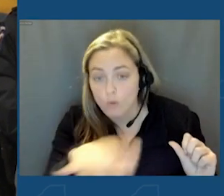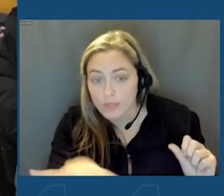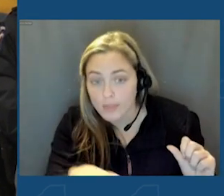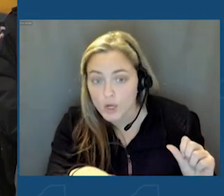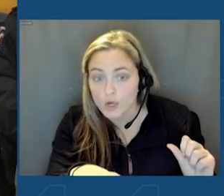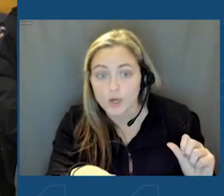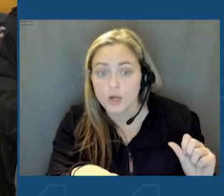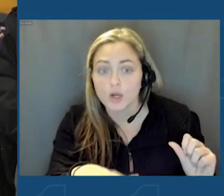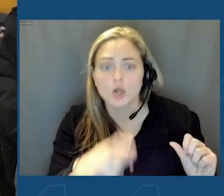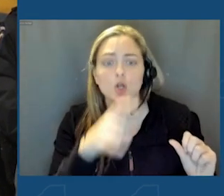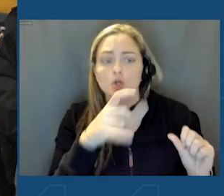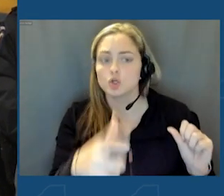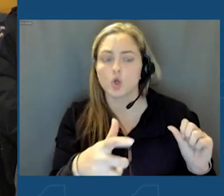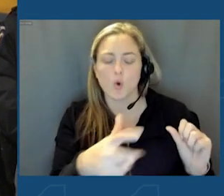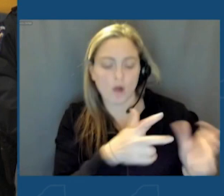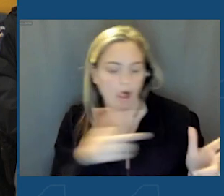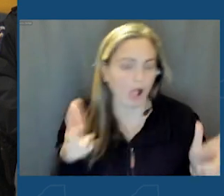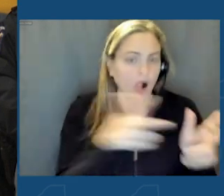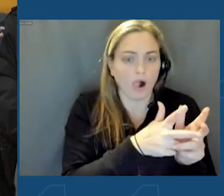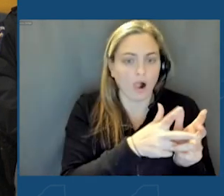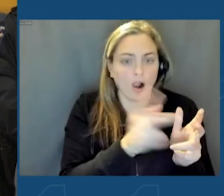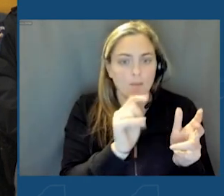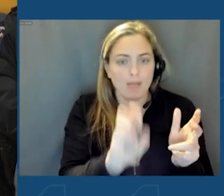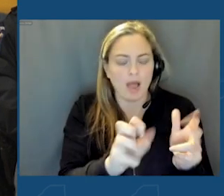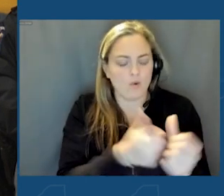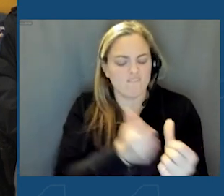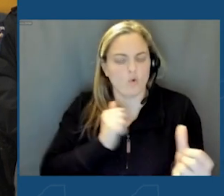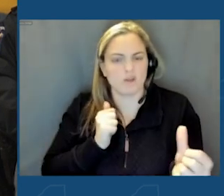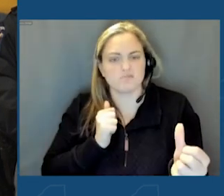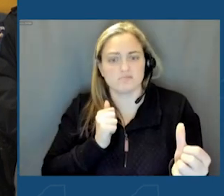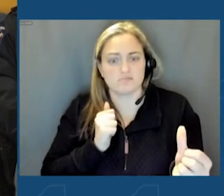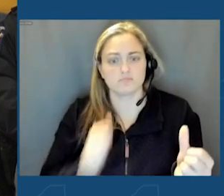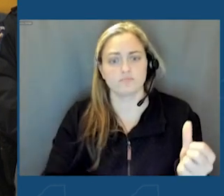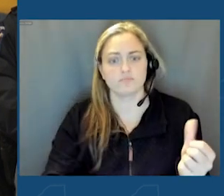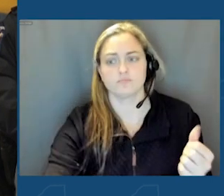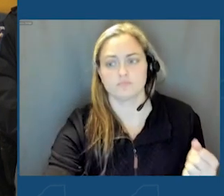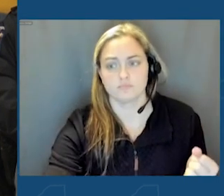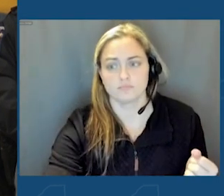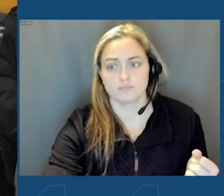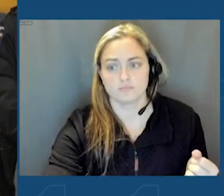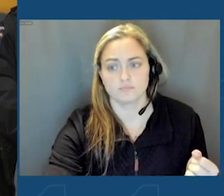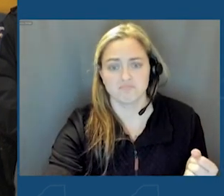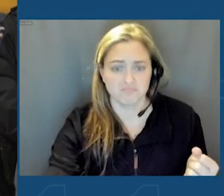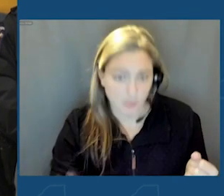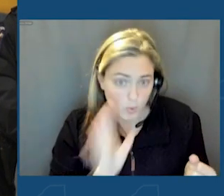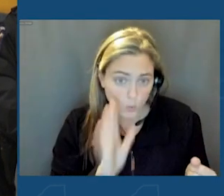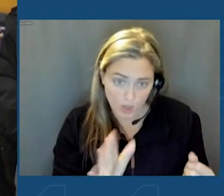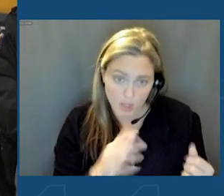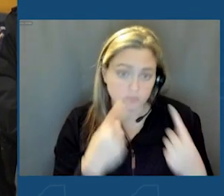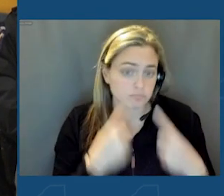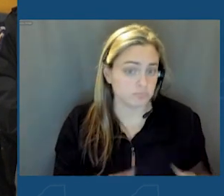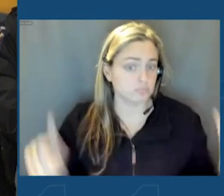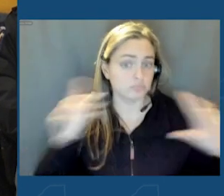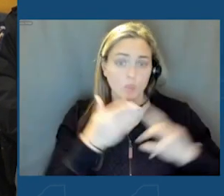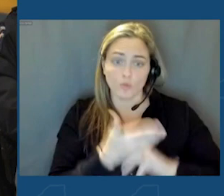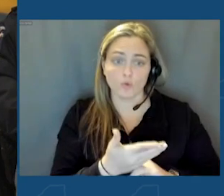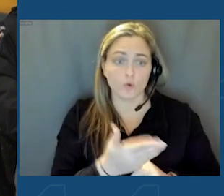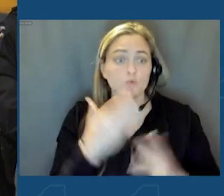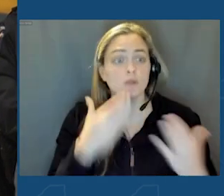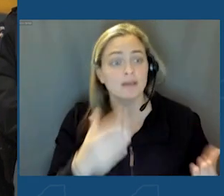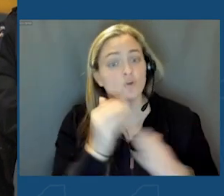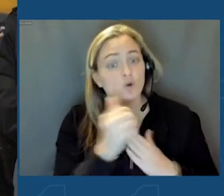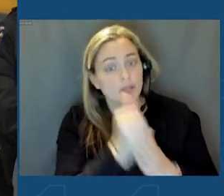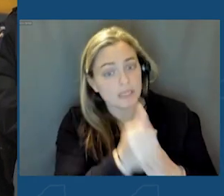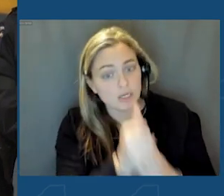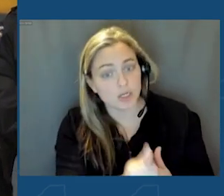not crowd a plow please stay clear of the plow and we'll get through this event Governor thank you for your leadership and with that I'll turn it over to